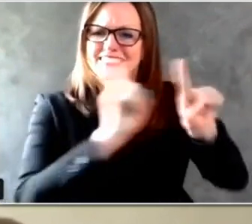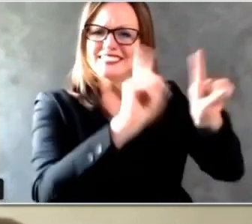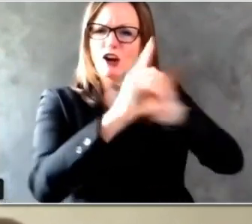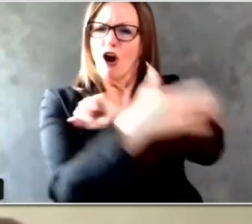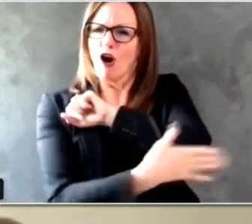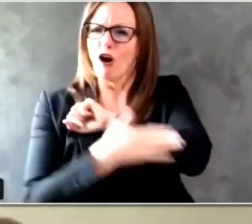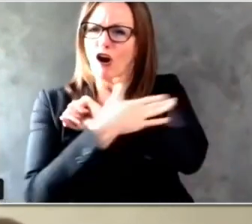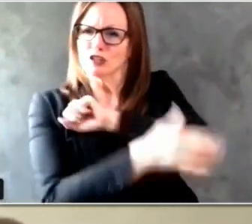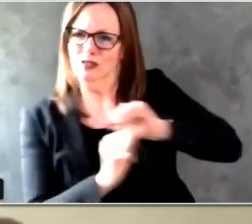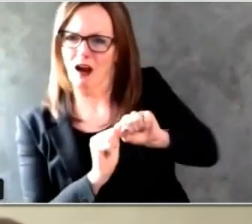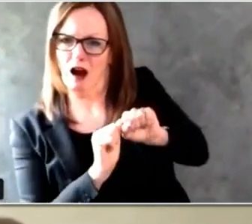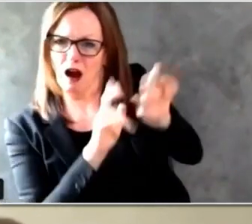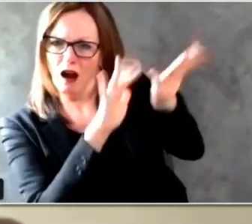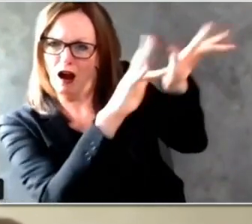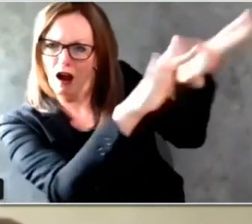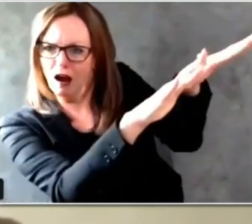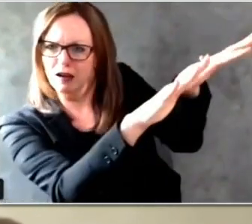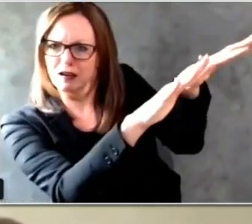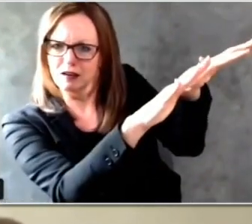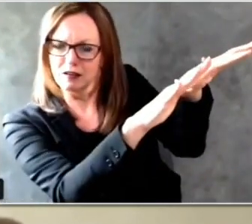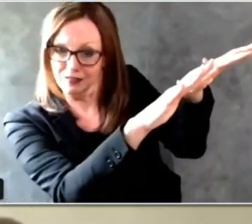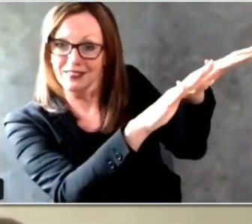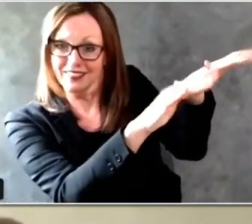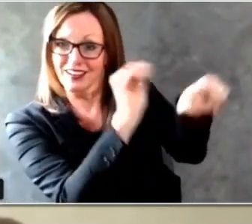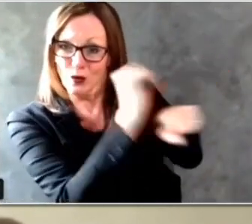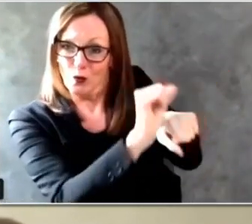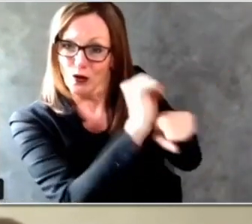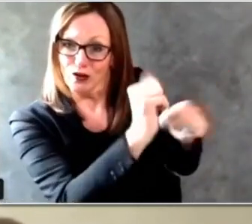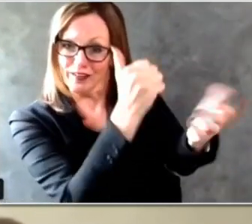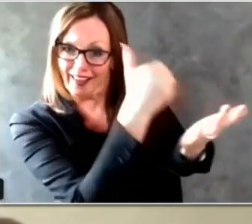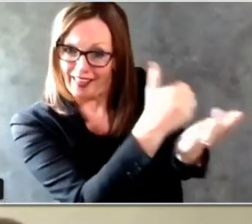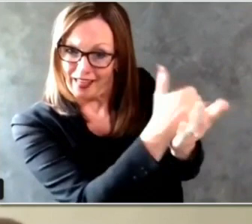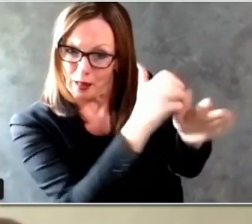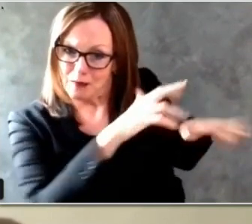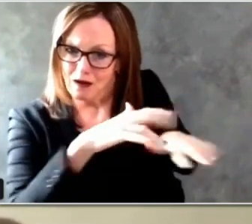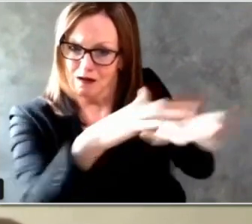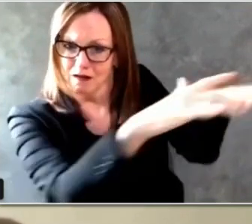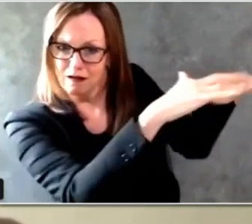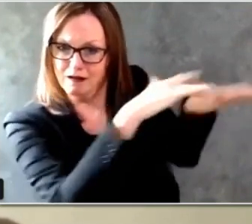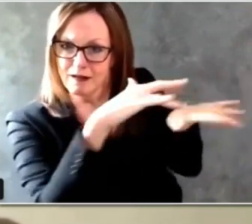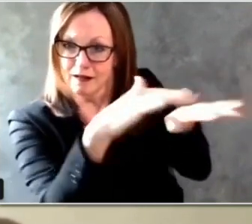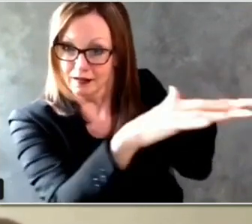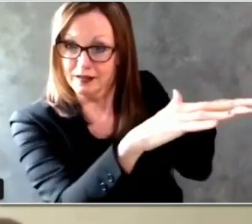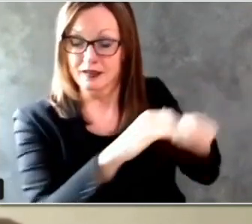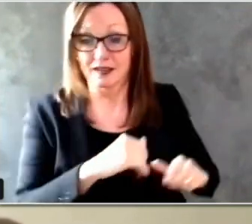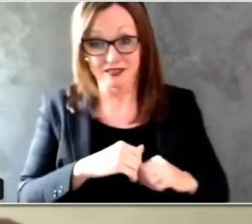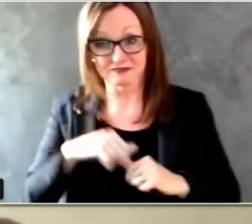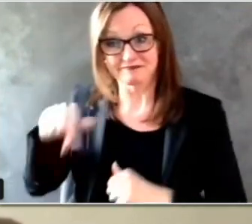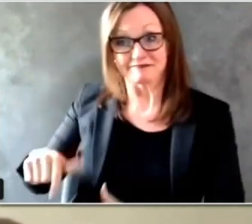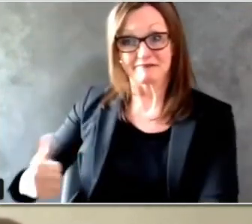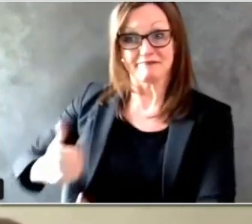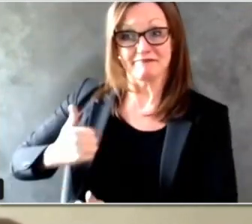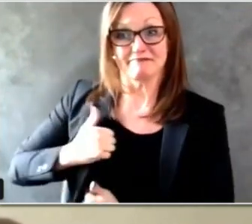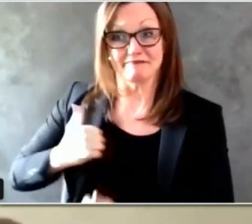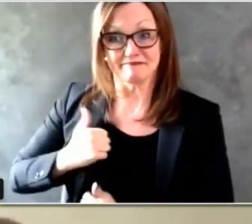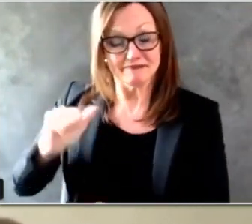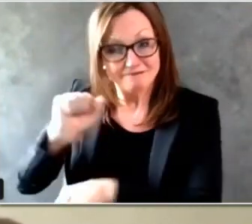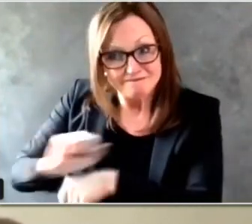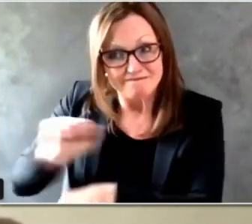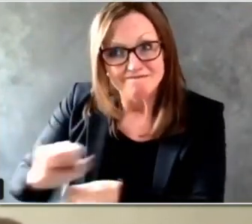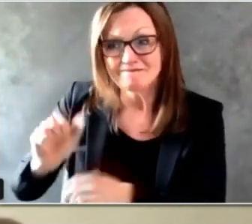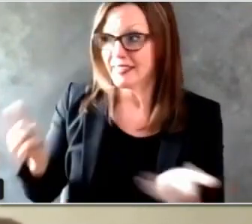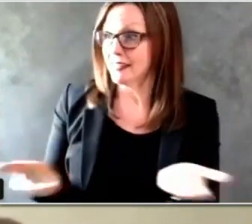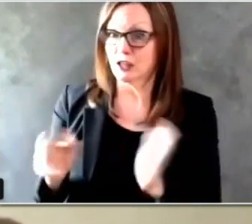and man a warehouse moving critical PPE around the state. We simultaneously mobilized an additional